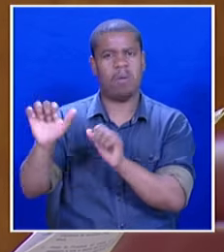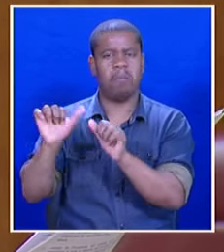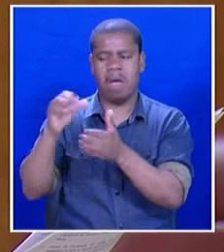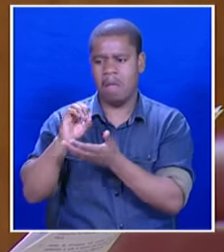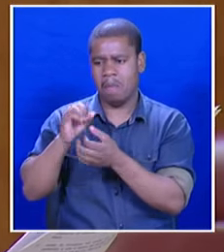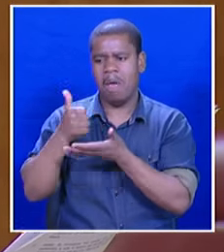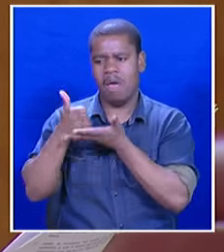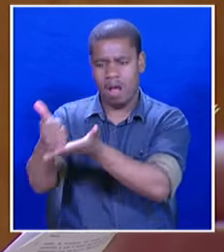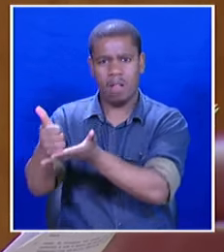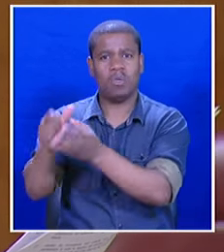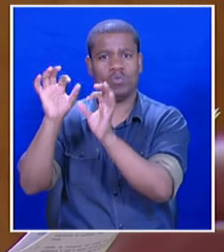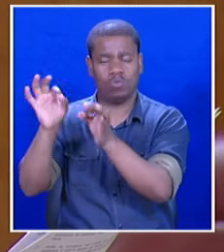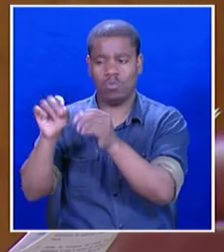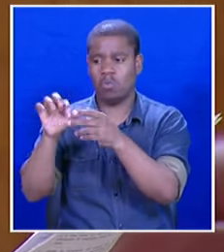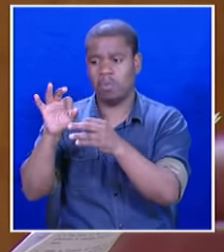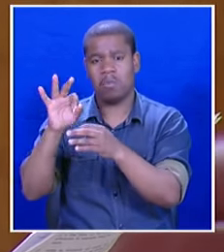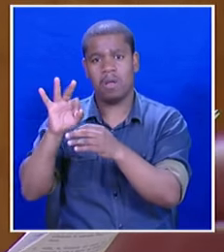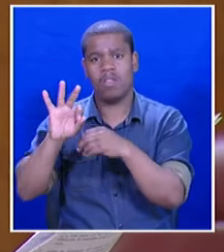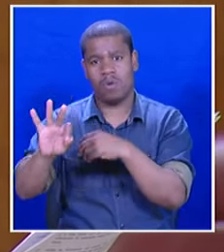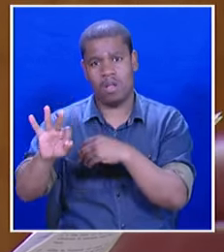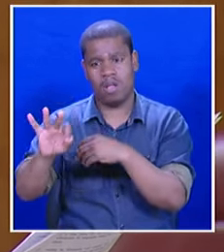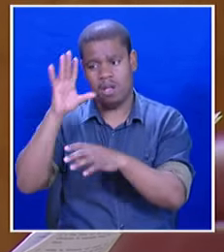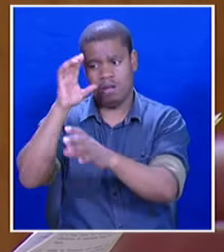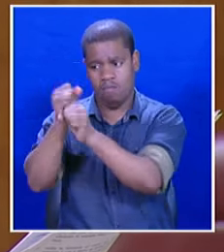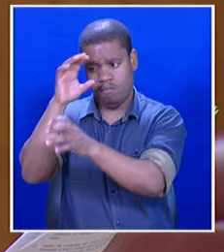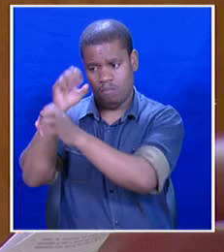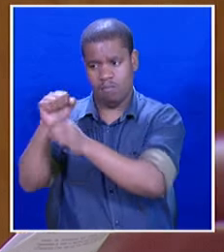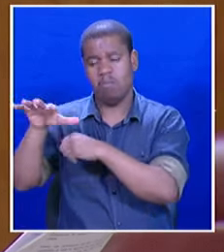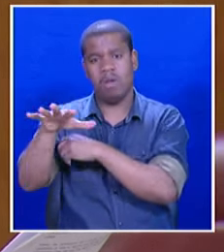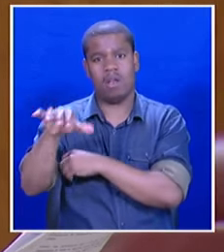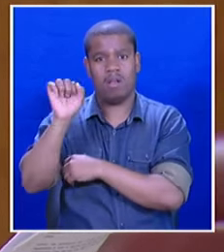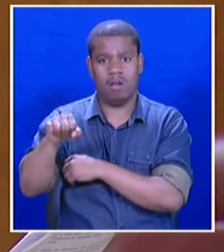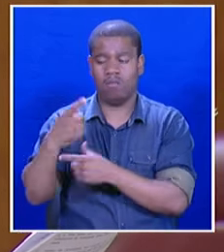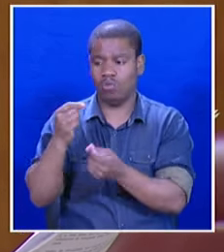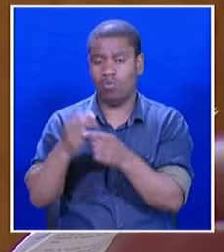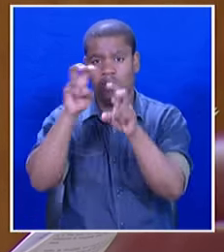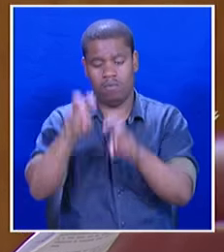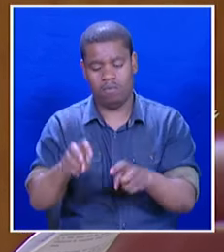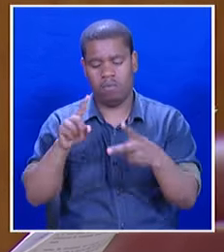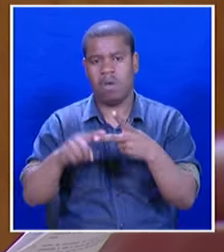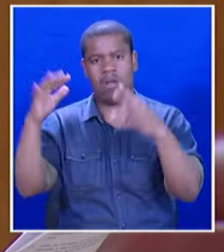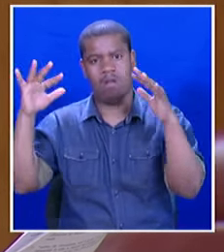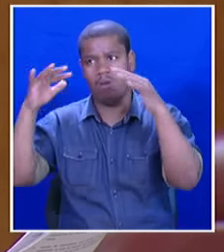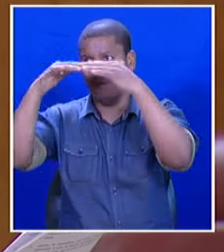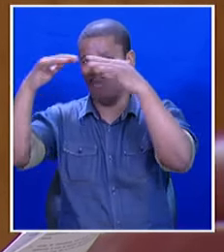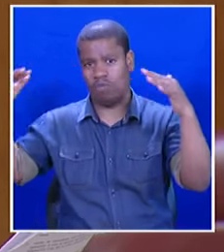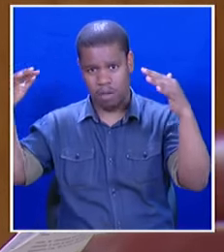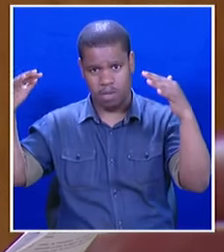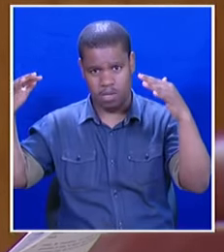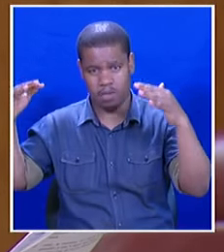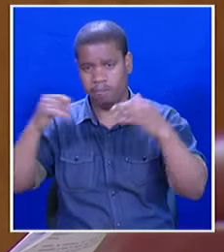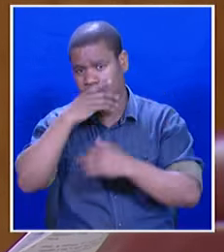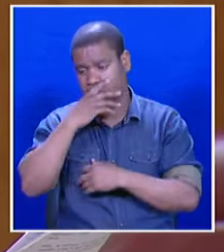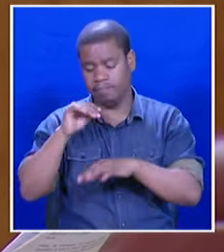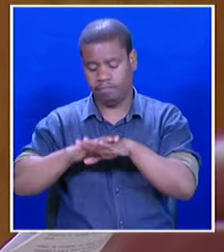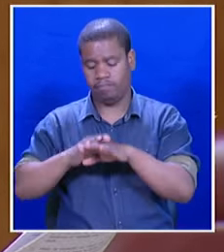areas of German development cooperation, energy and climate. Will the Honorable Deputy President please